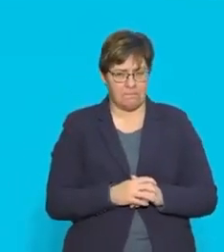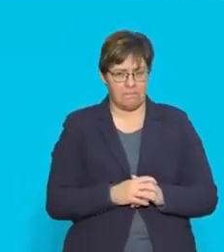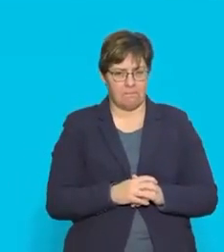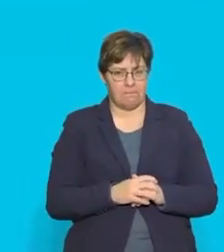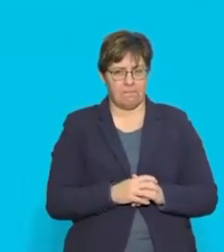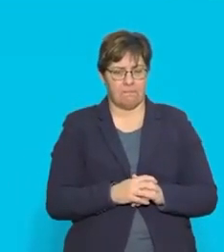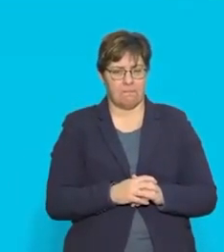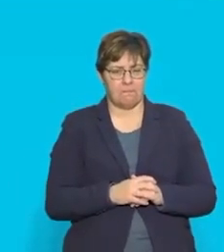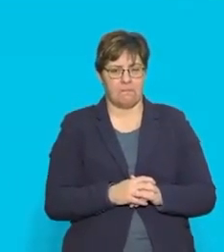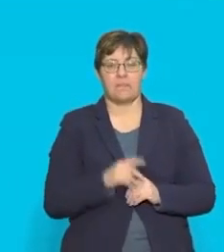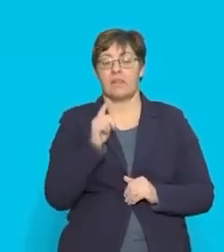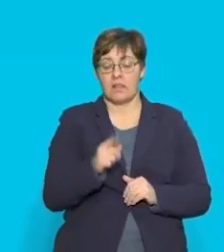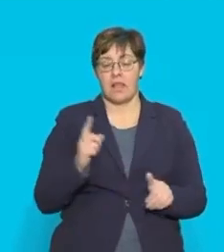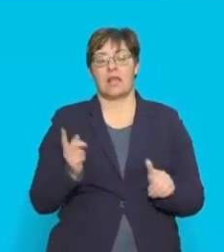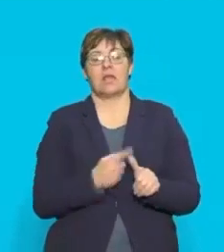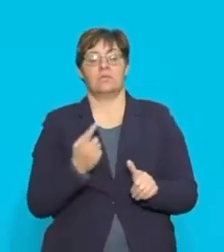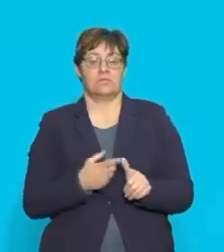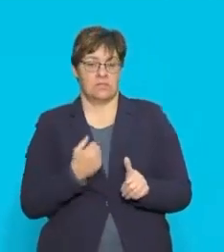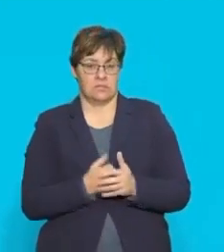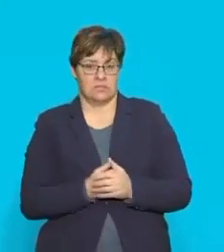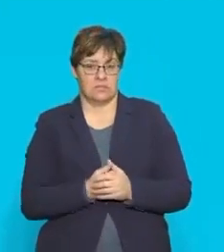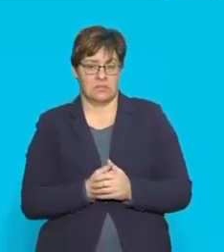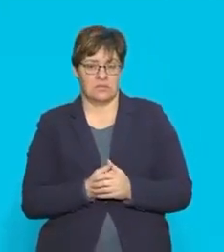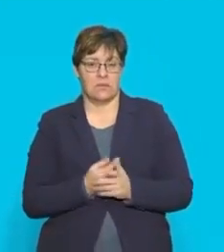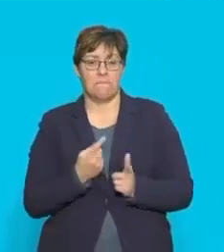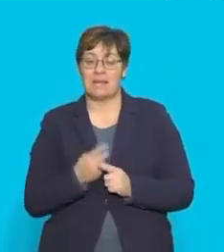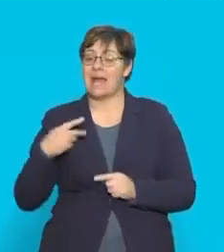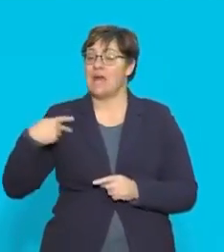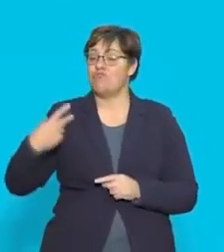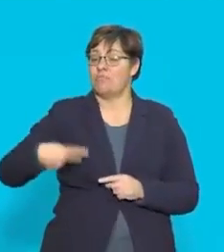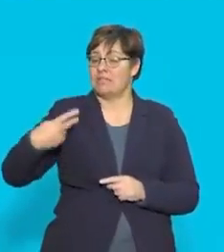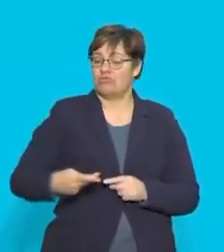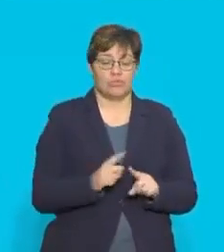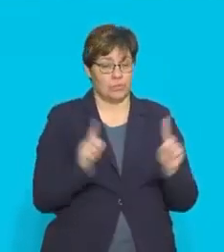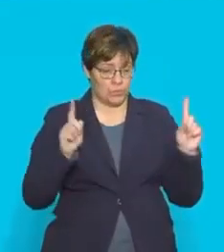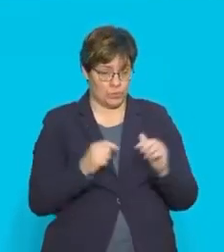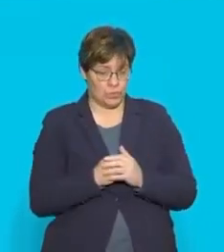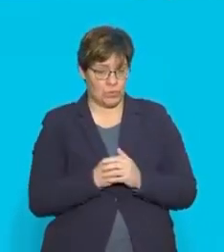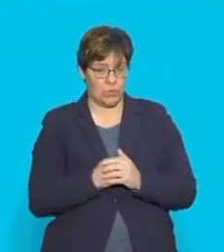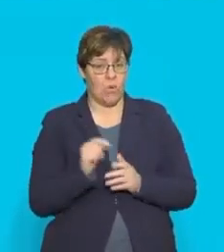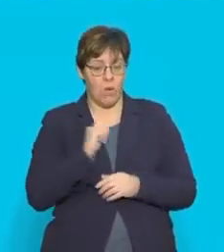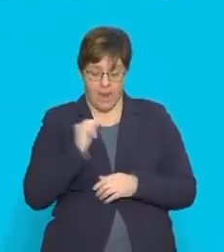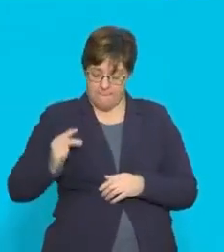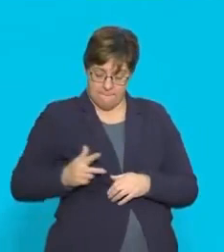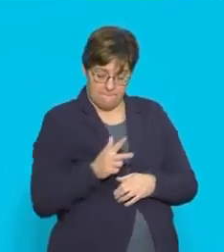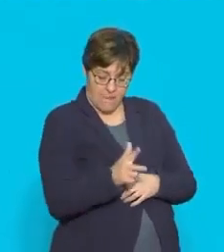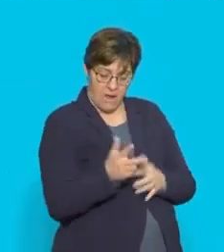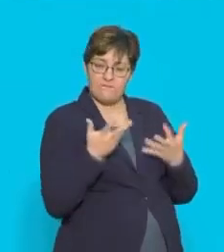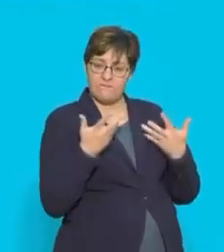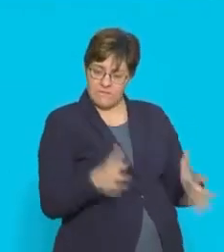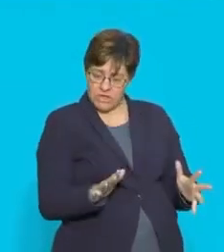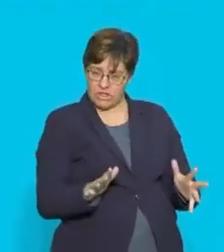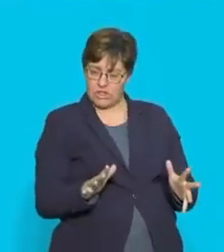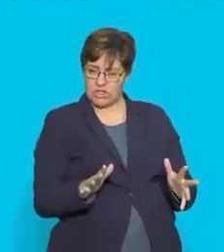this is counting without repetition, because if I've parked